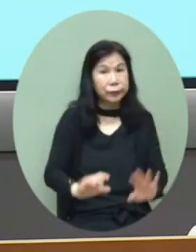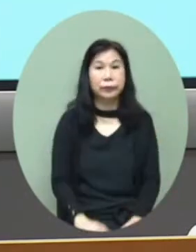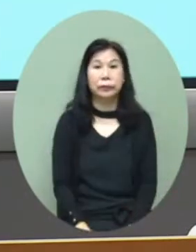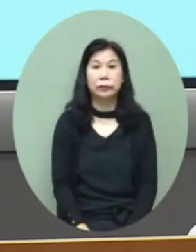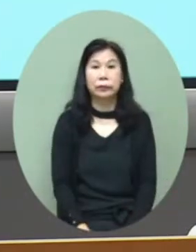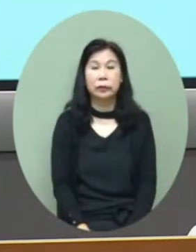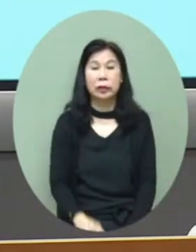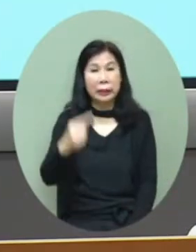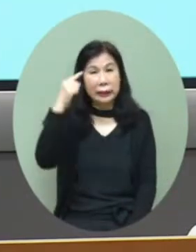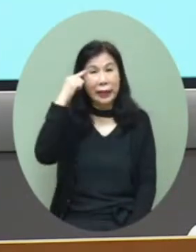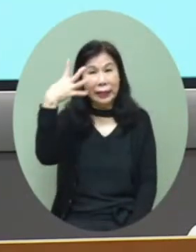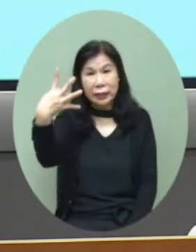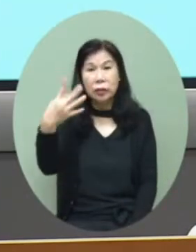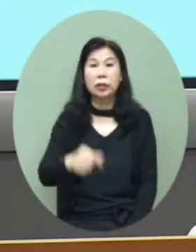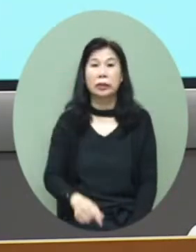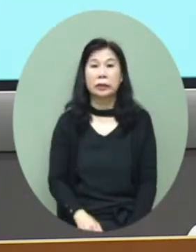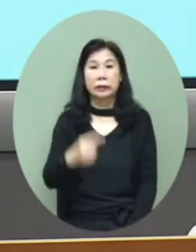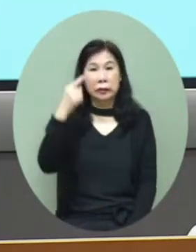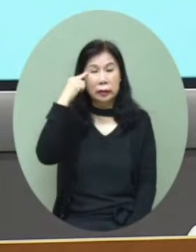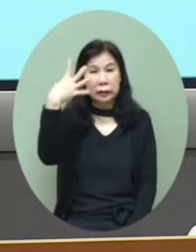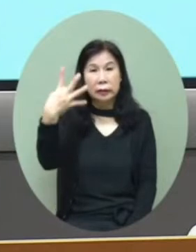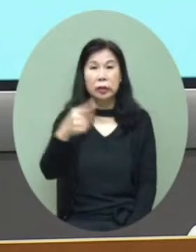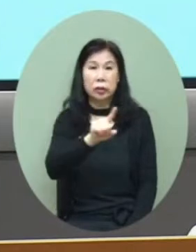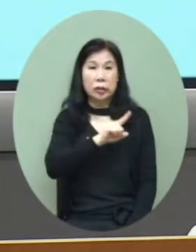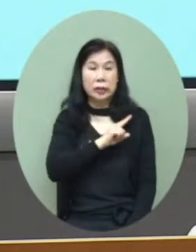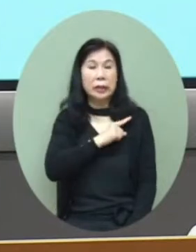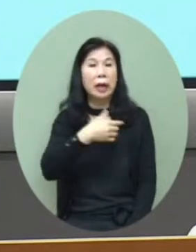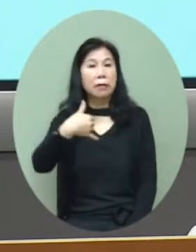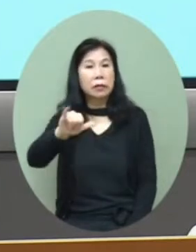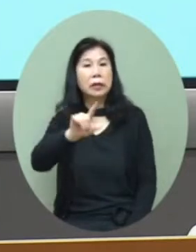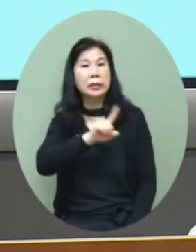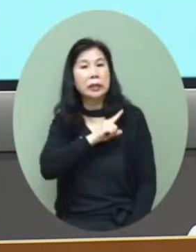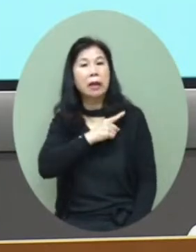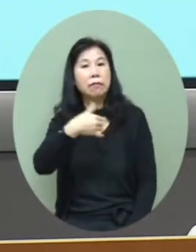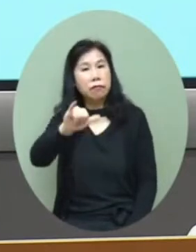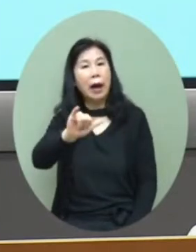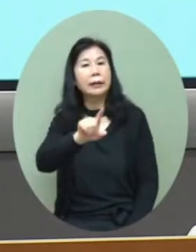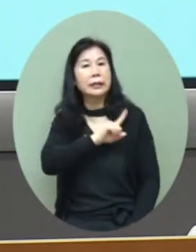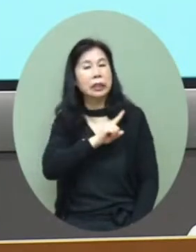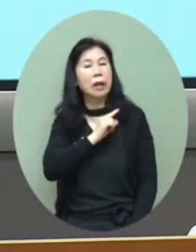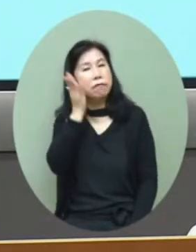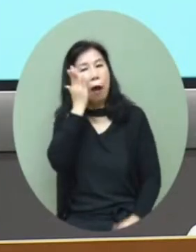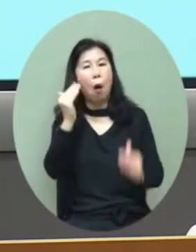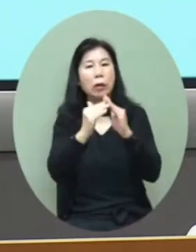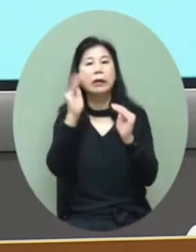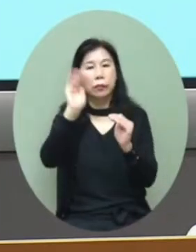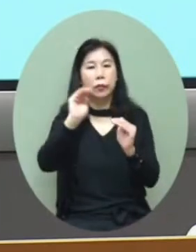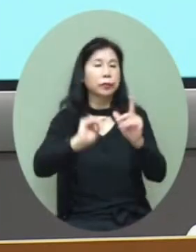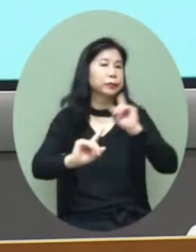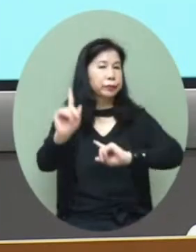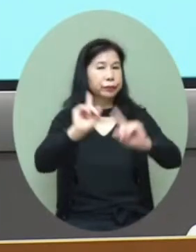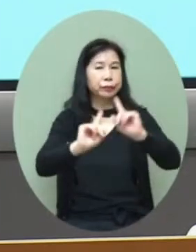the 3-day quarantine at a hotel, they can go back to their home